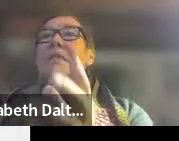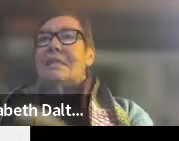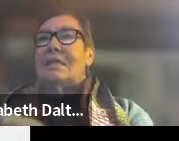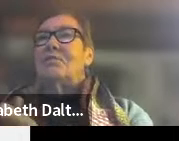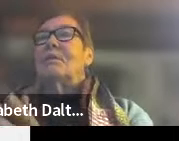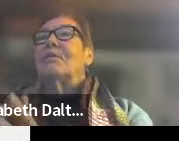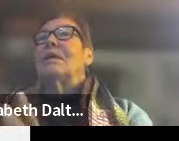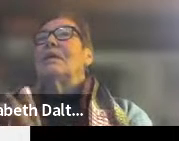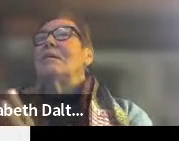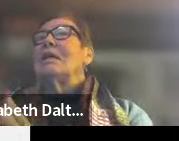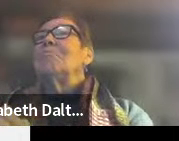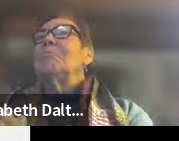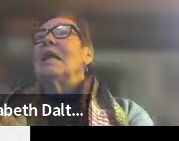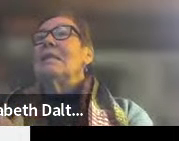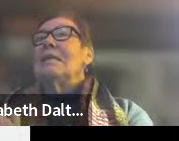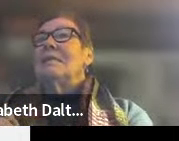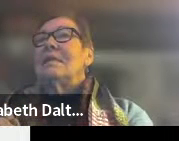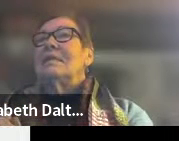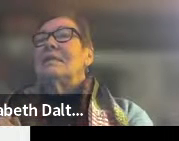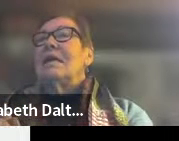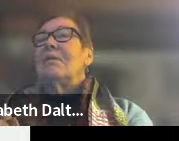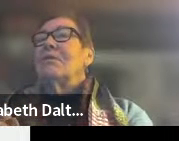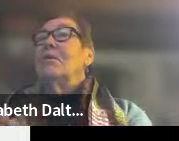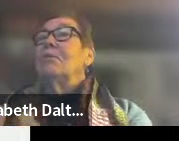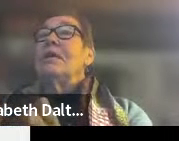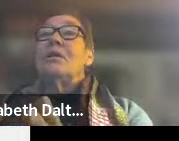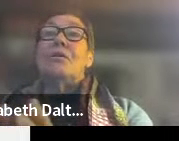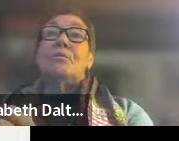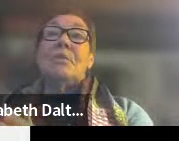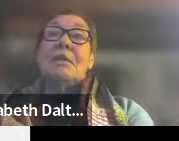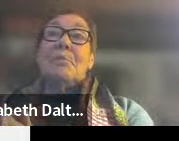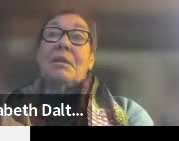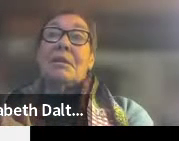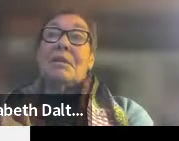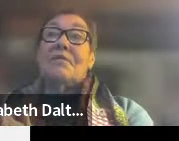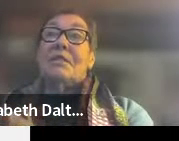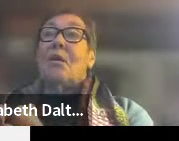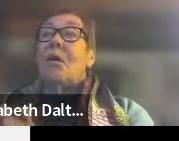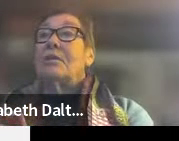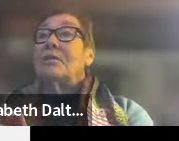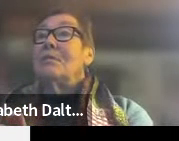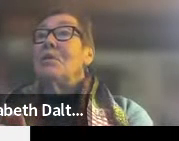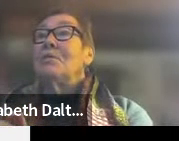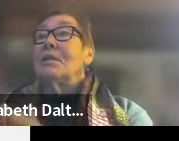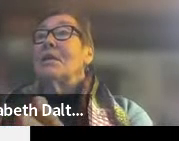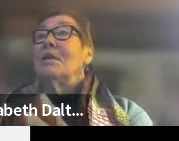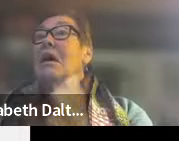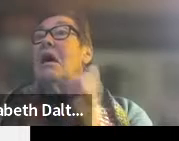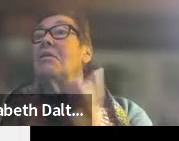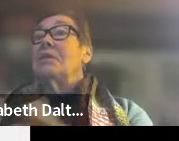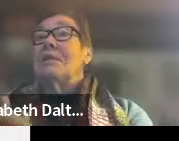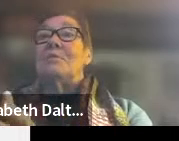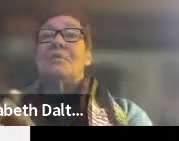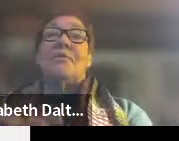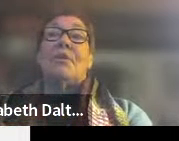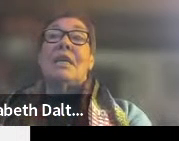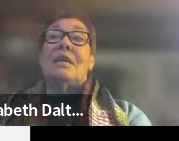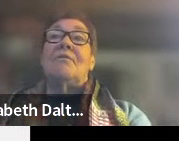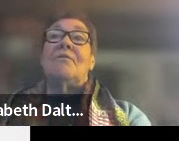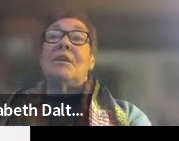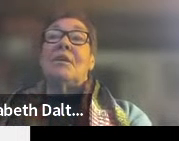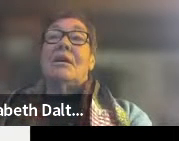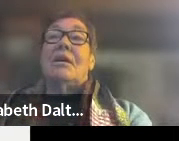means, multi-sensory. We can blend these things together. We can use manipulatives, arts and music, other types